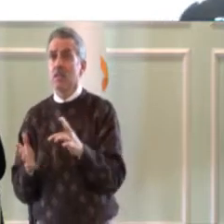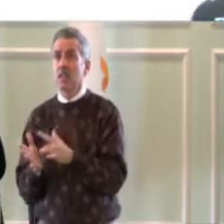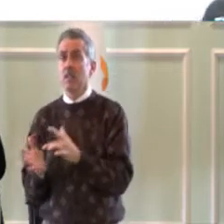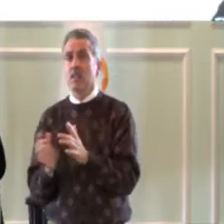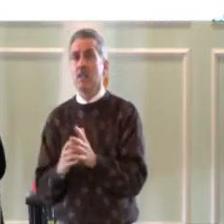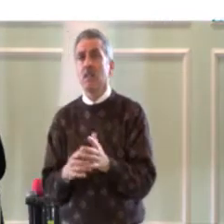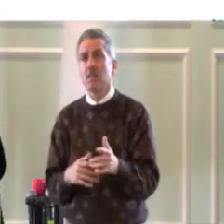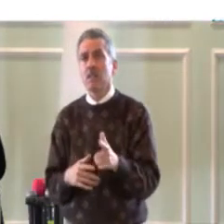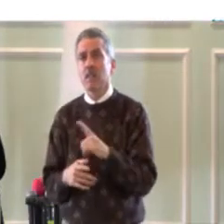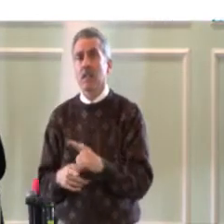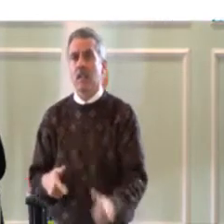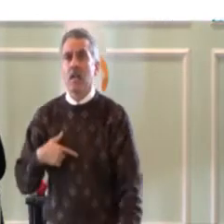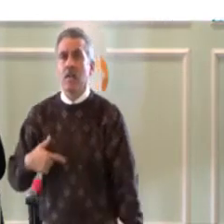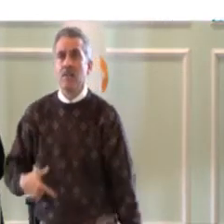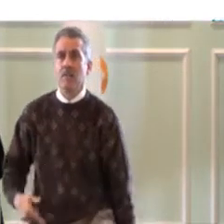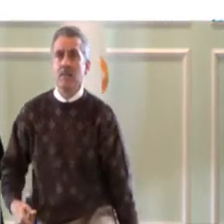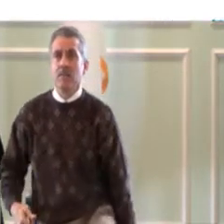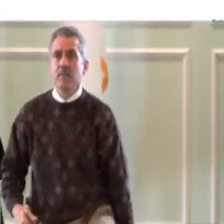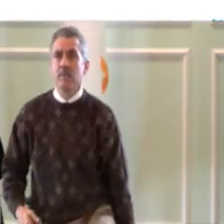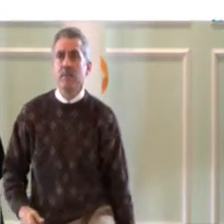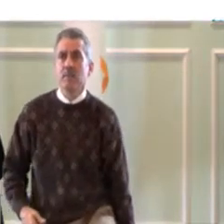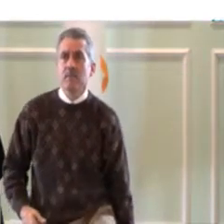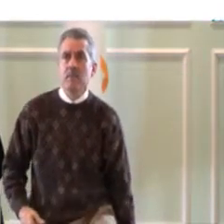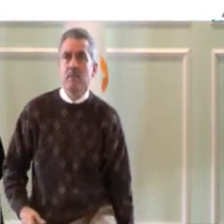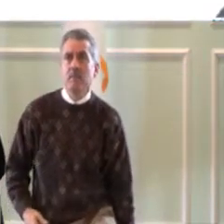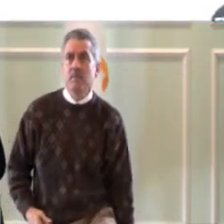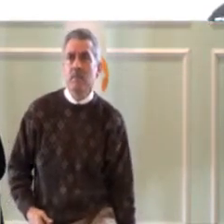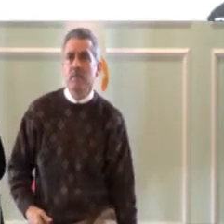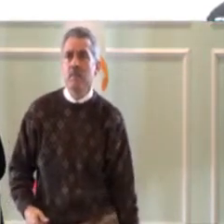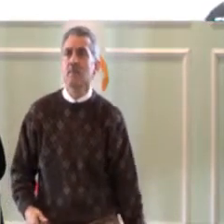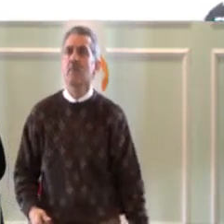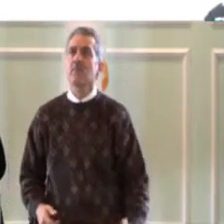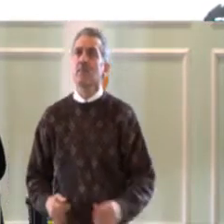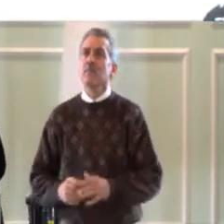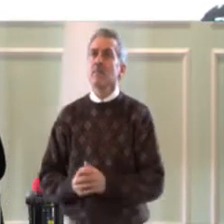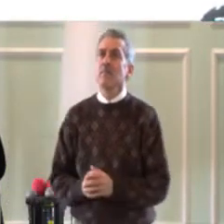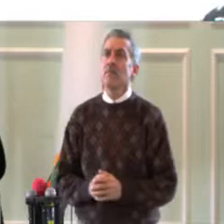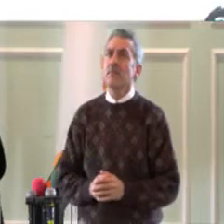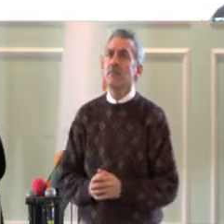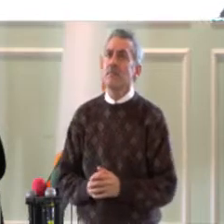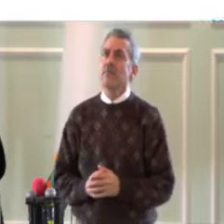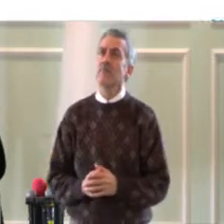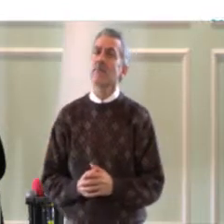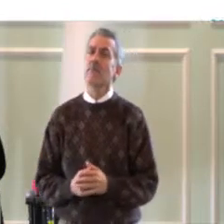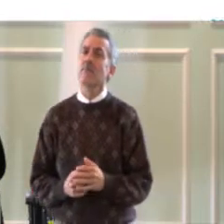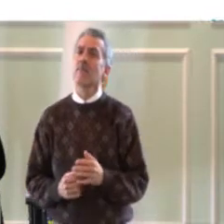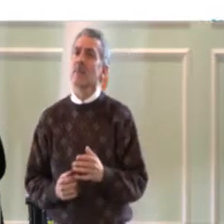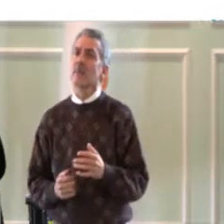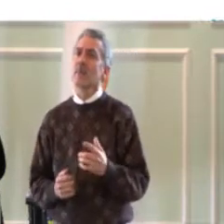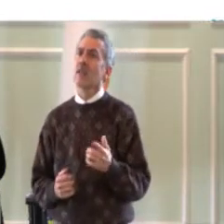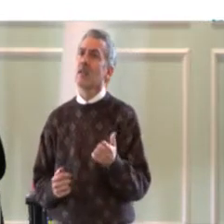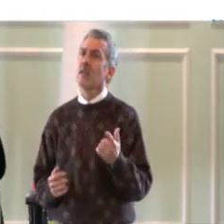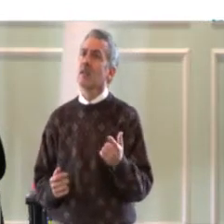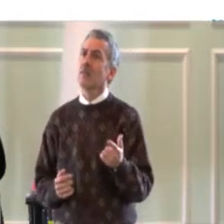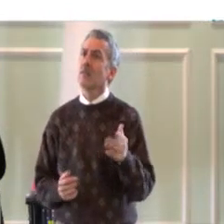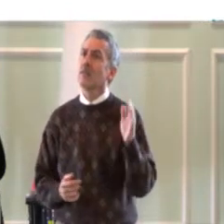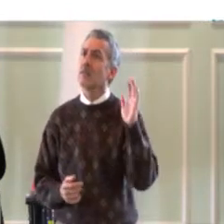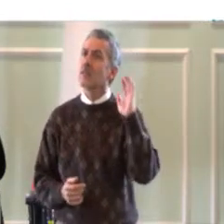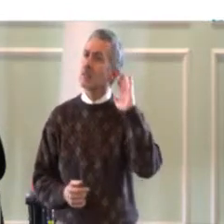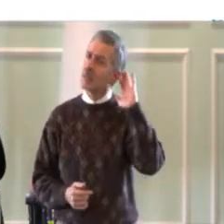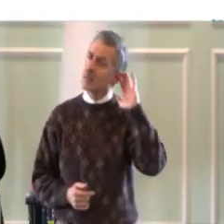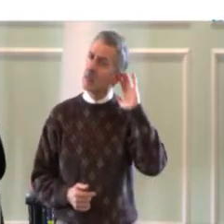in your life, I want you also to come up as we hear